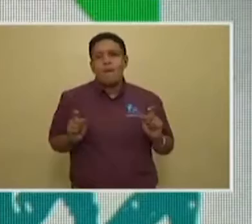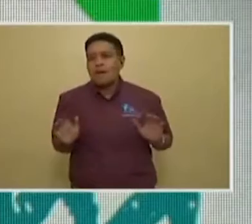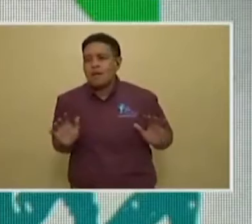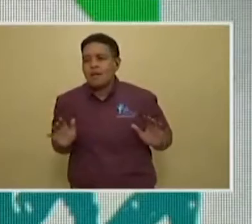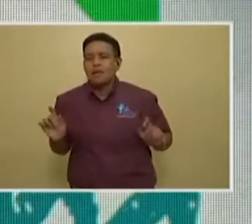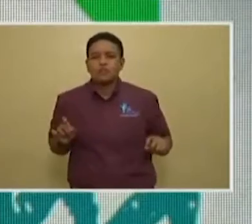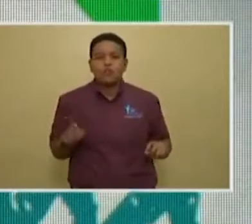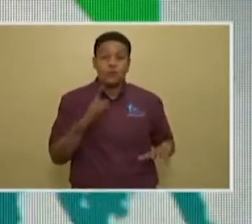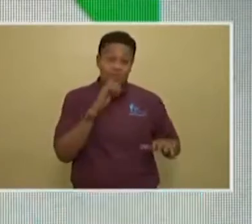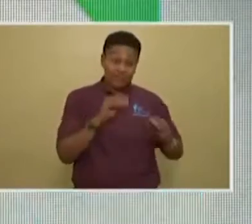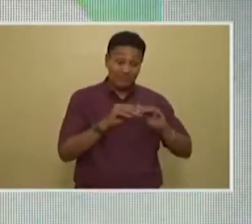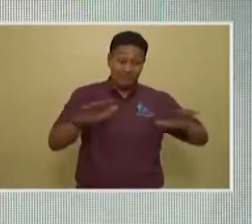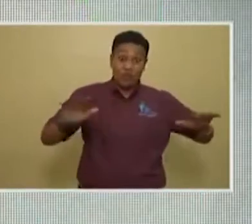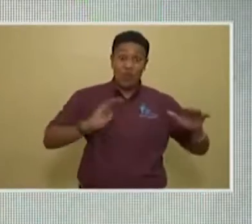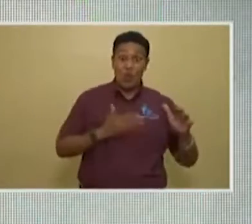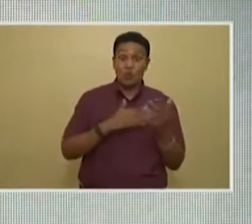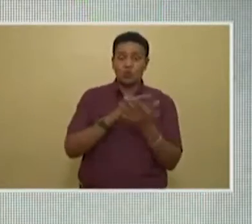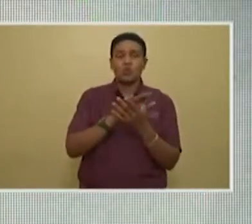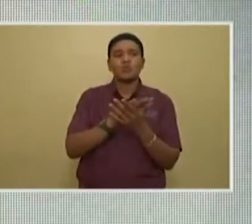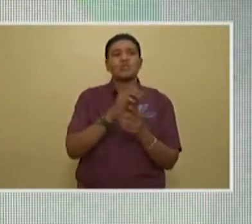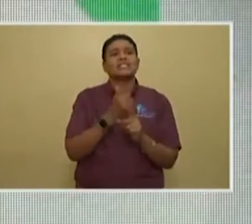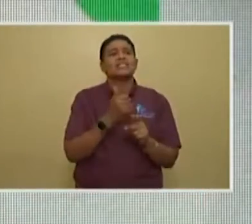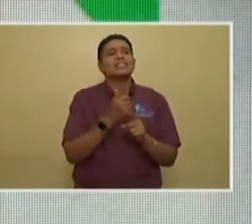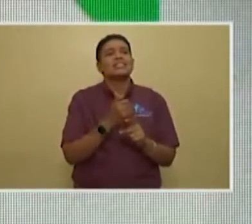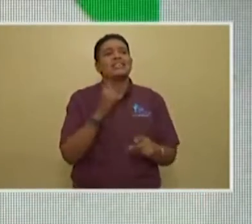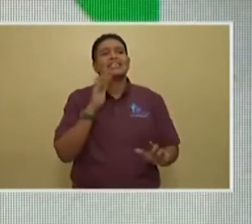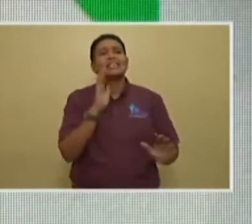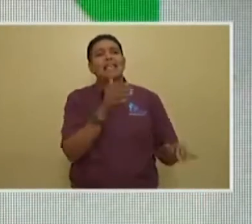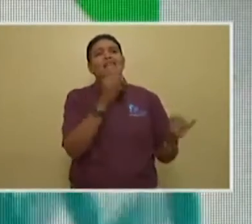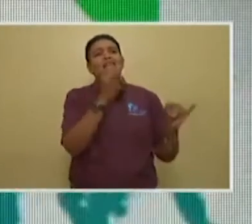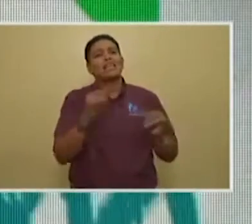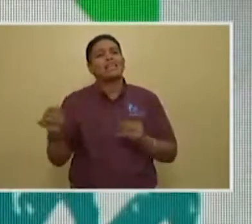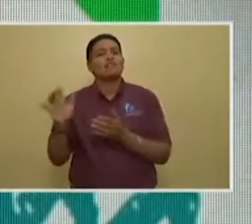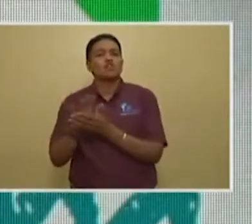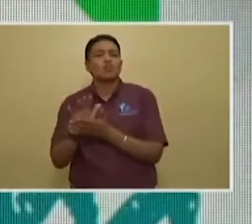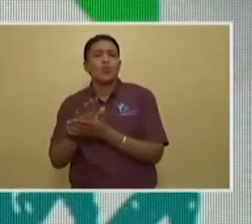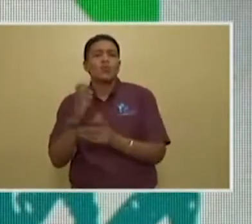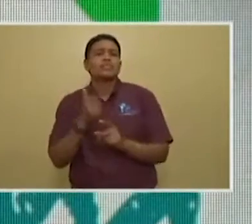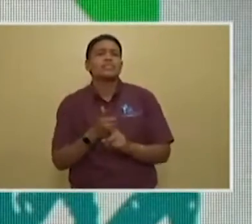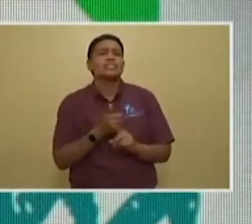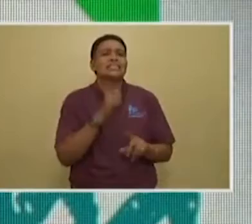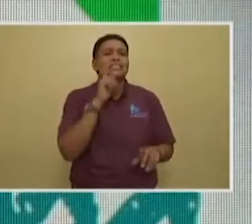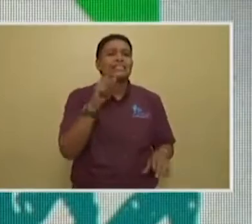now, across our schools, it's left up to each individual school to